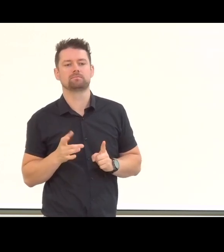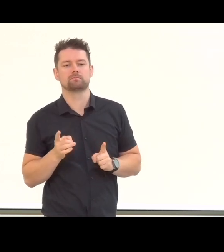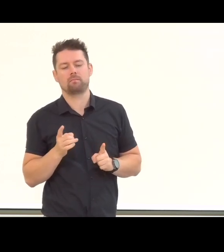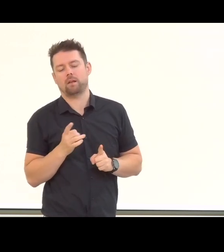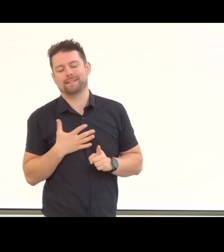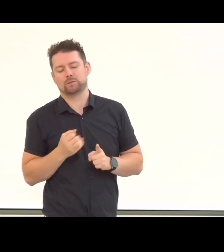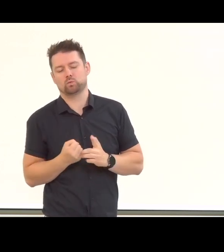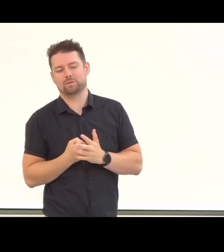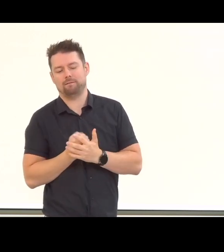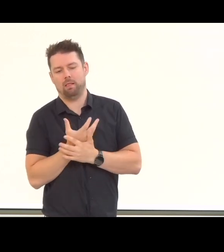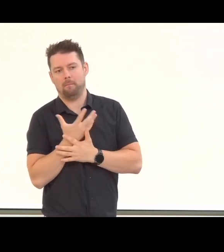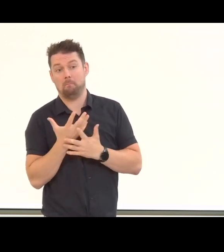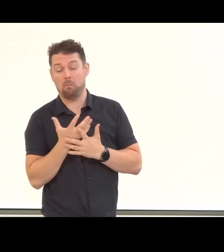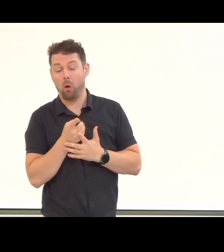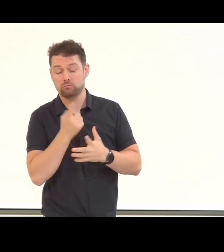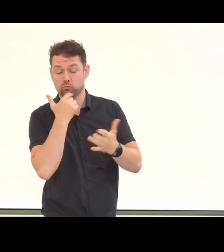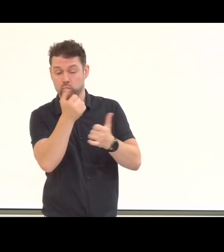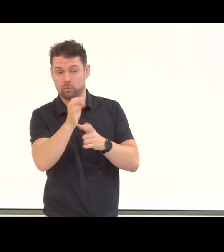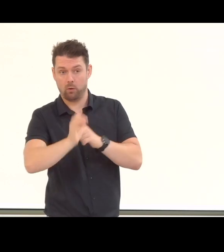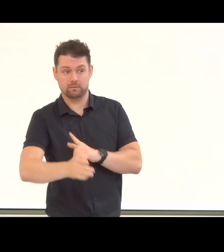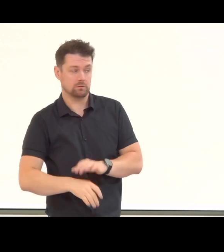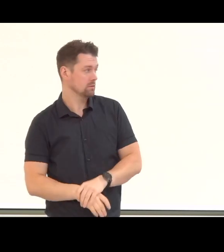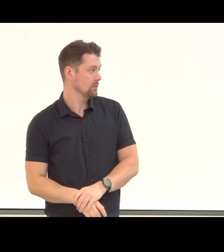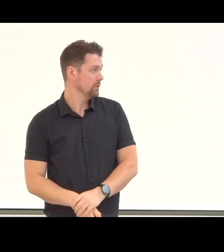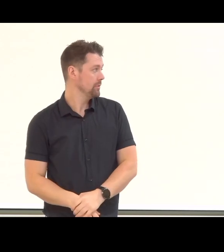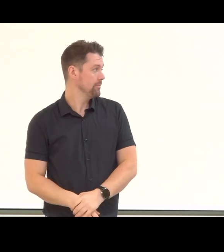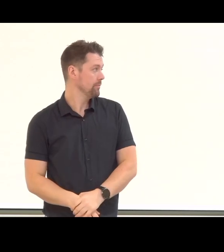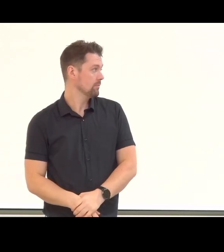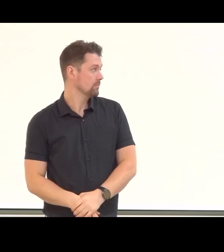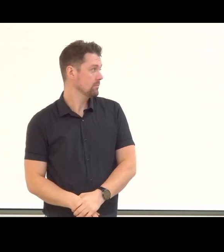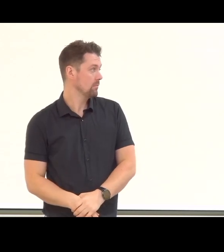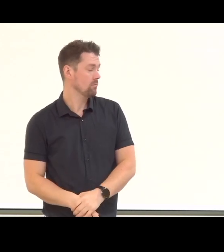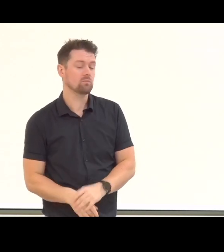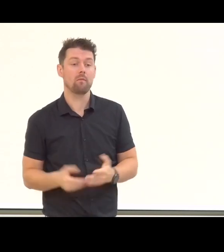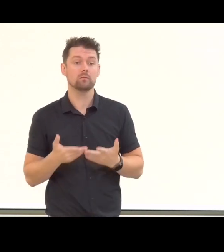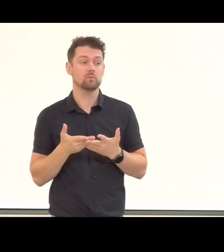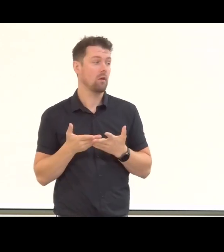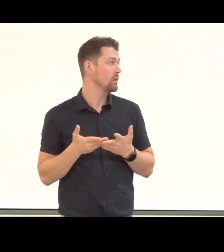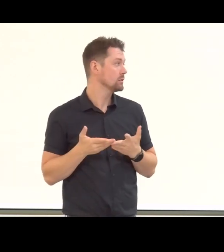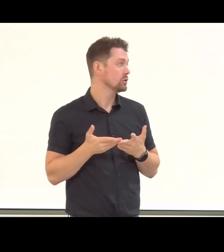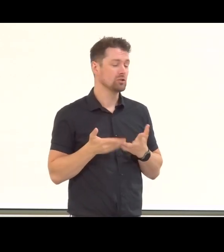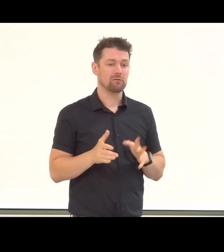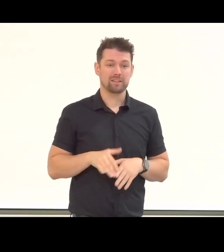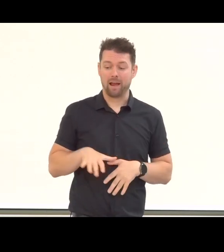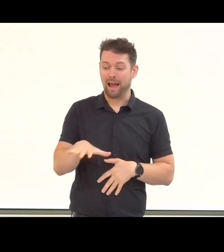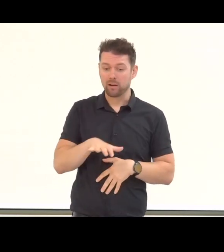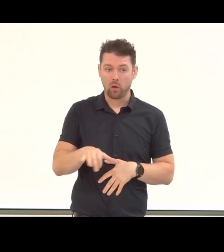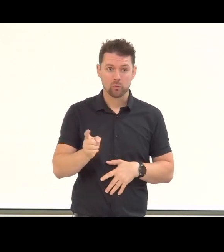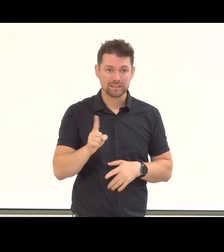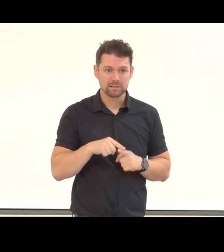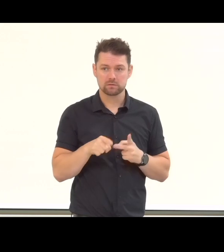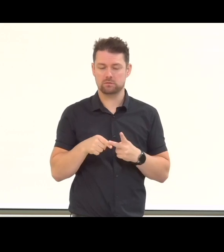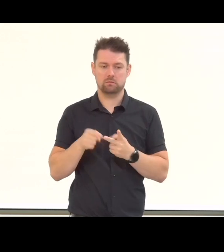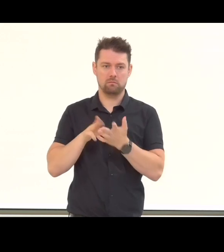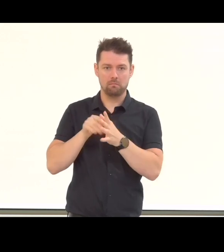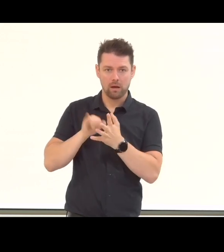development, I think. So, but it's a super valid point, I think, as well. Like the general things that apply to everybody. What is an analog science? What are Mars, Moon analog